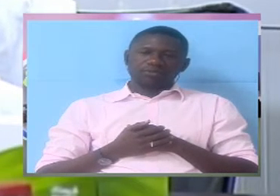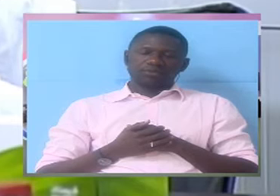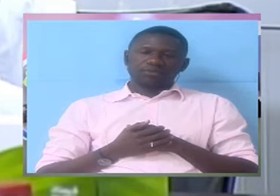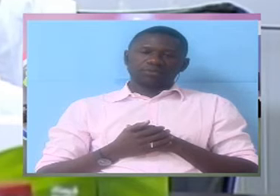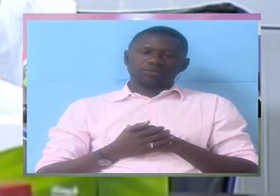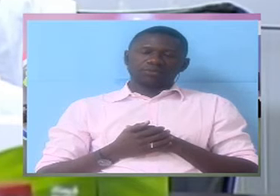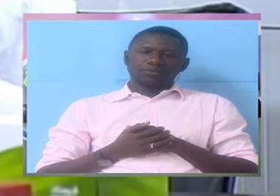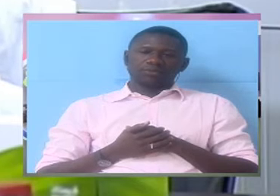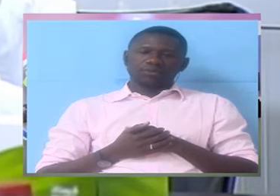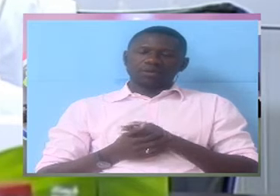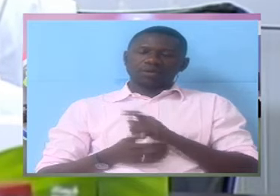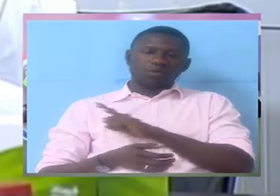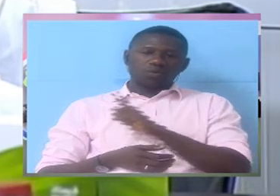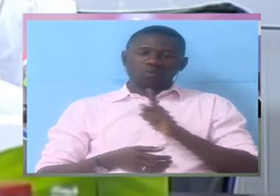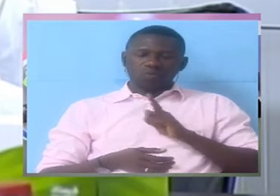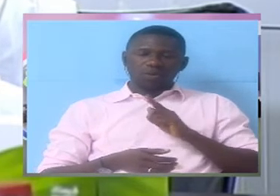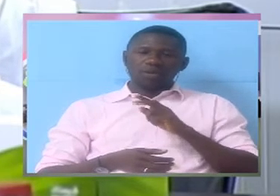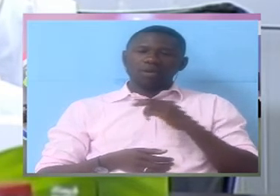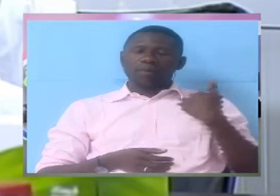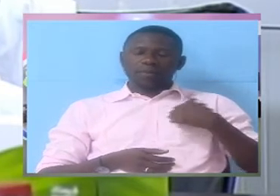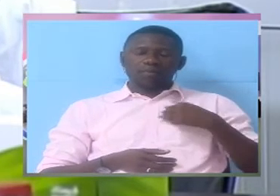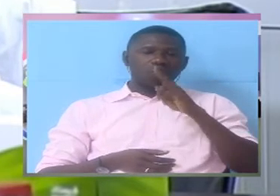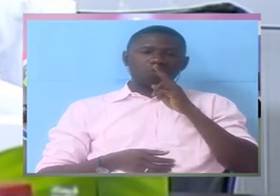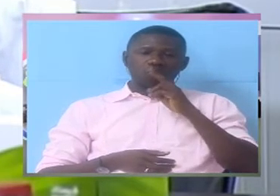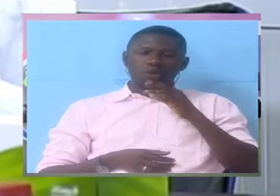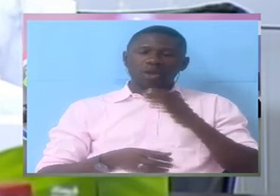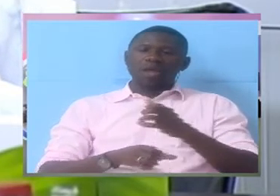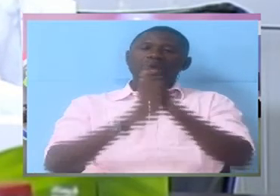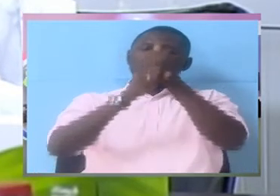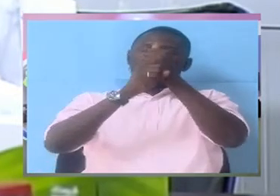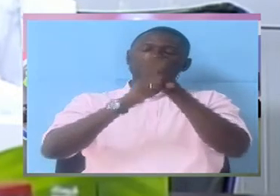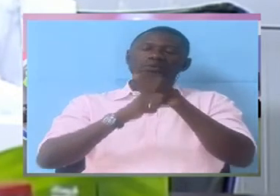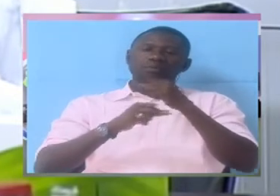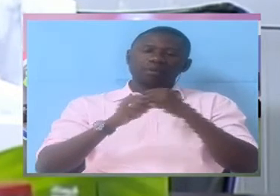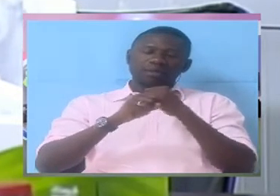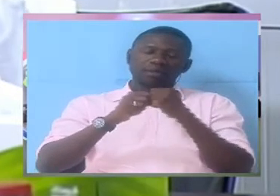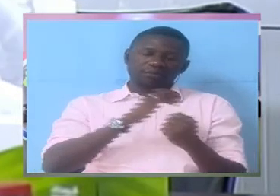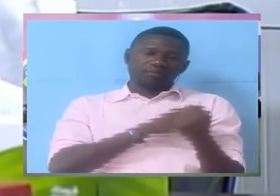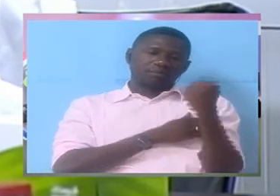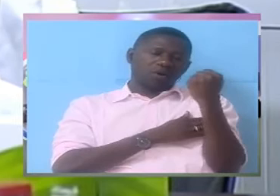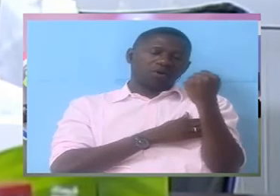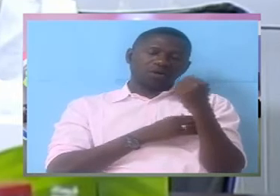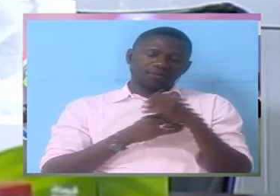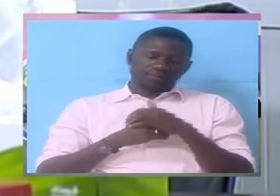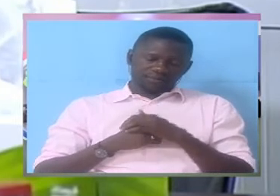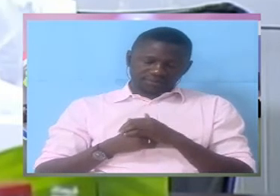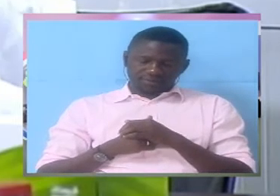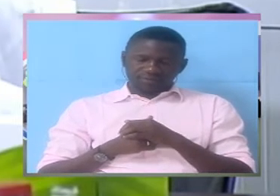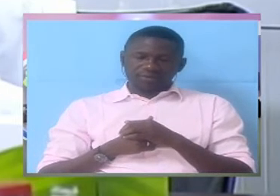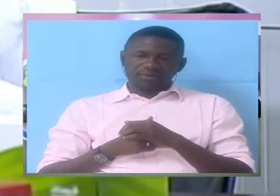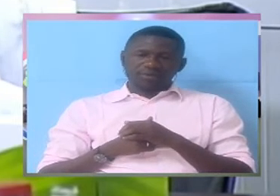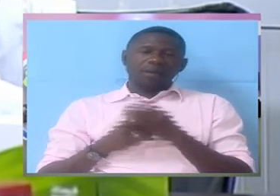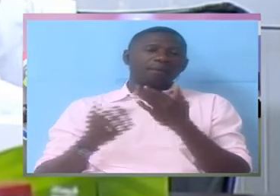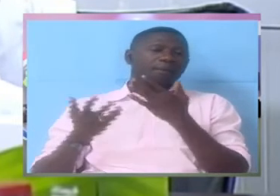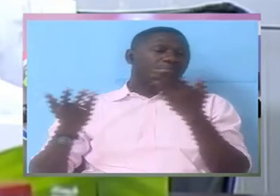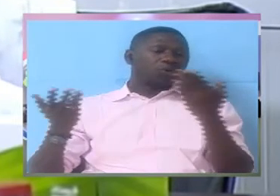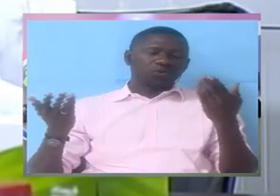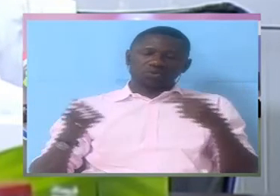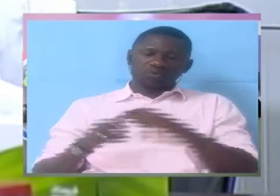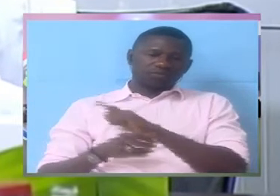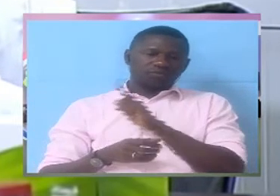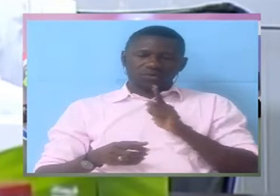we the enablers. Ntelefan alketa muluti meni ye isembentu ya ke makoi. Most of us.